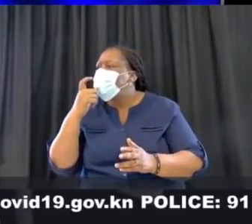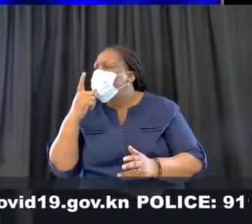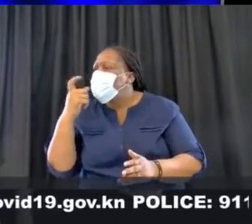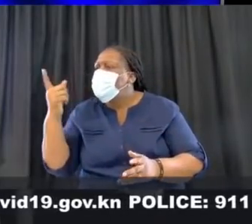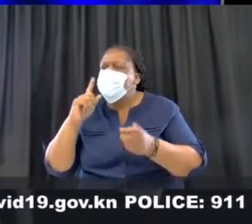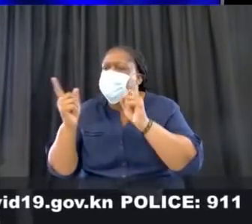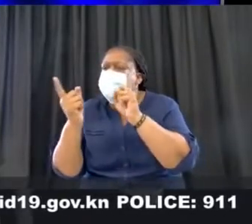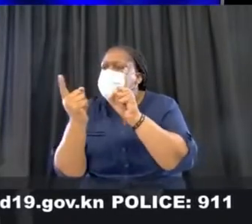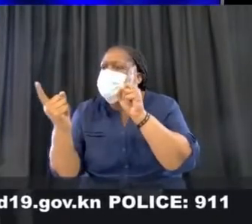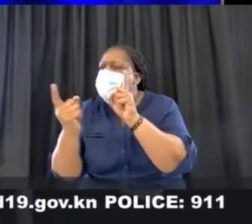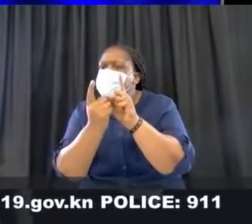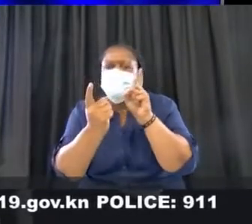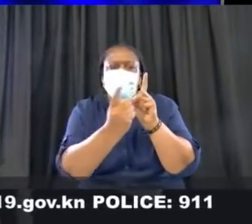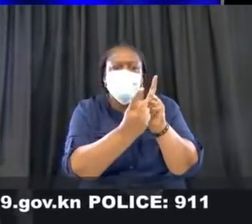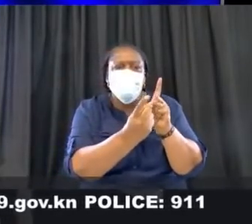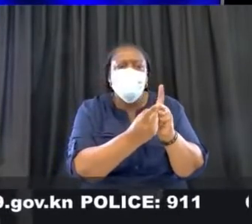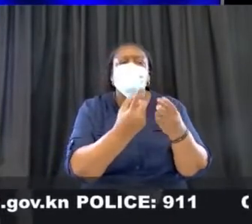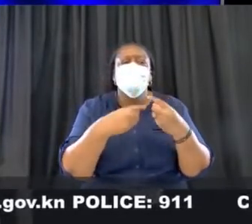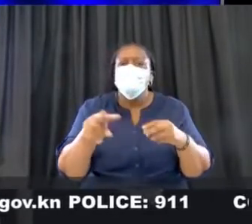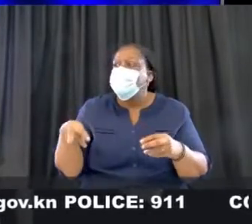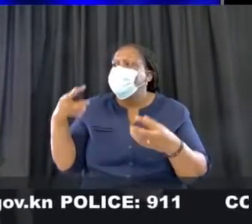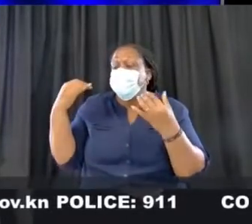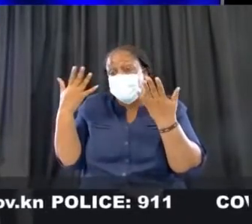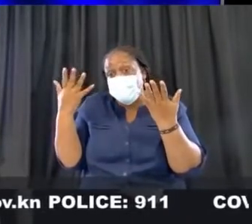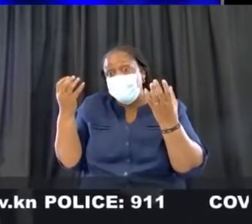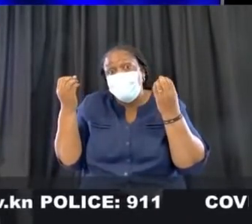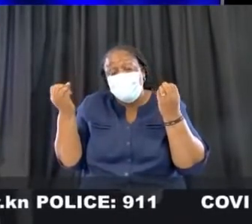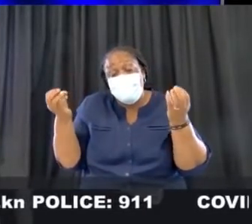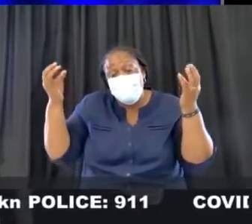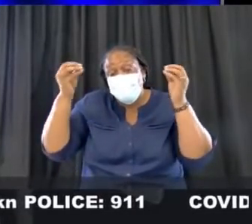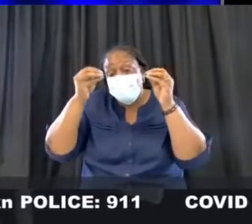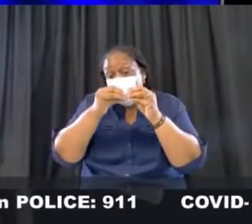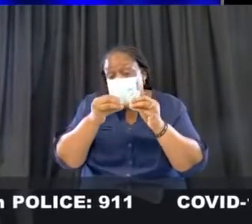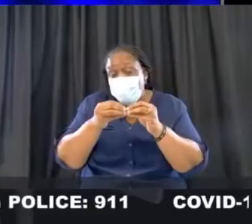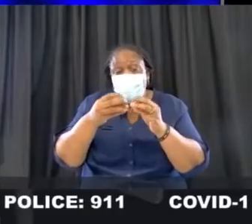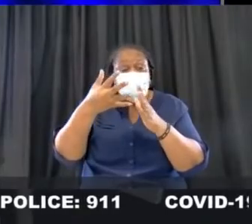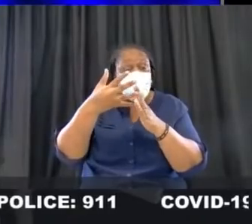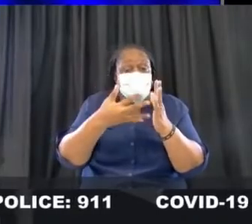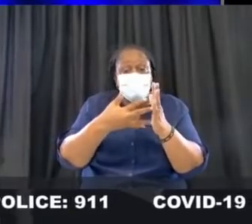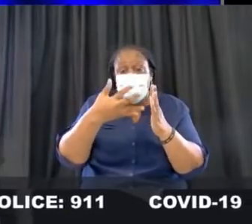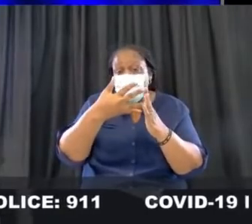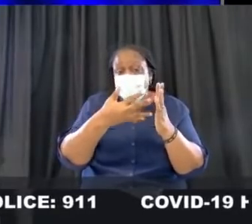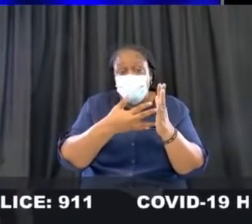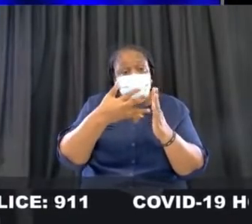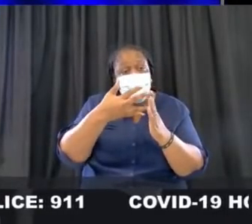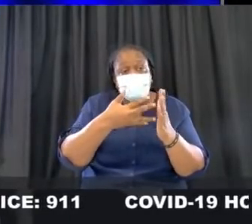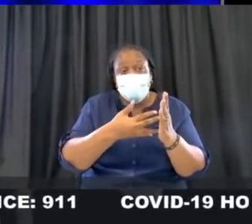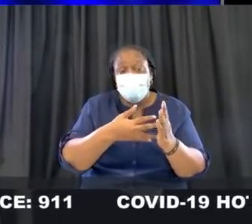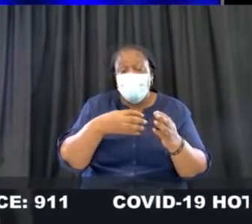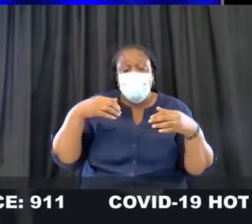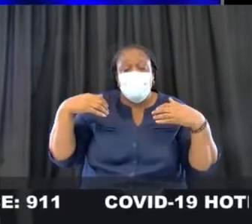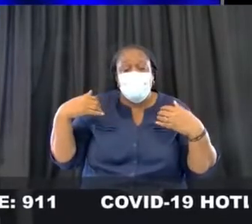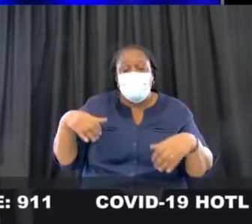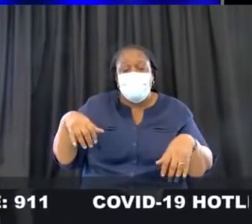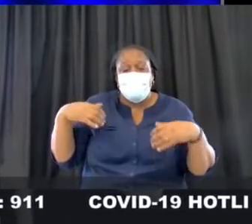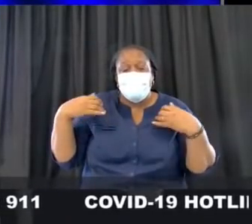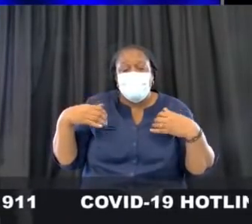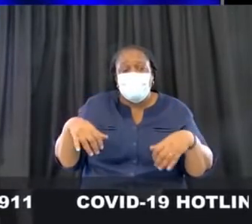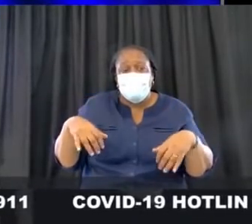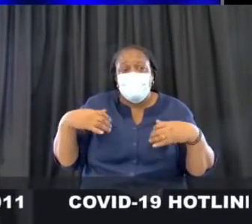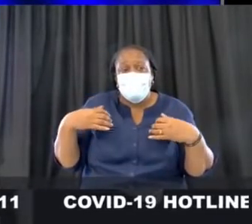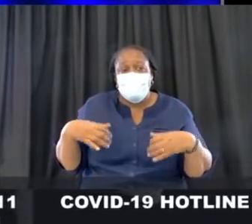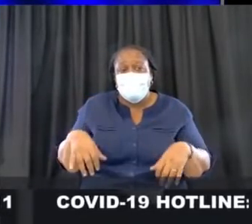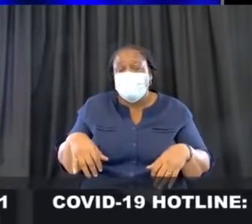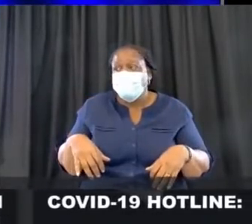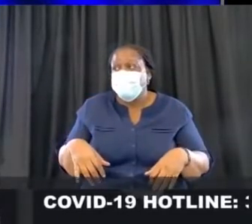so you can see the volume of testing that has to be done on a daily basis. When the